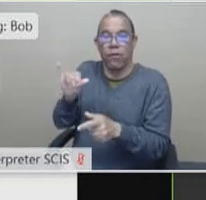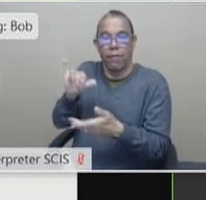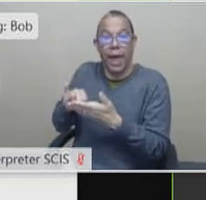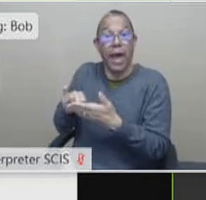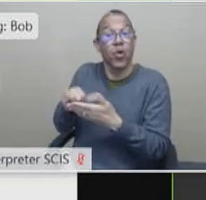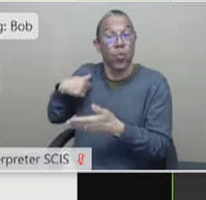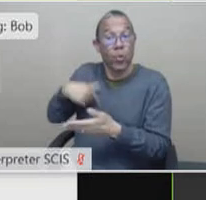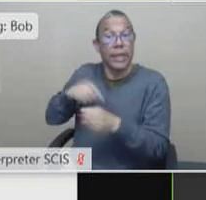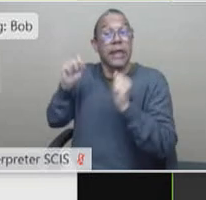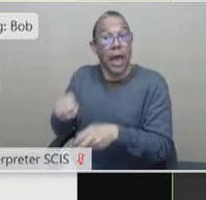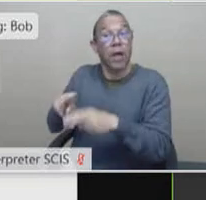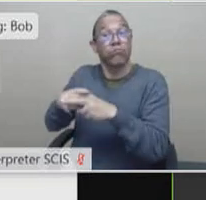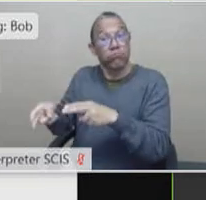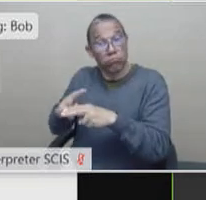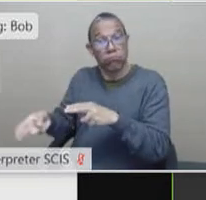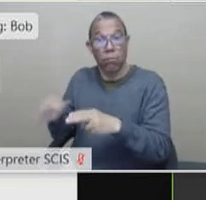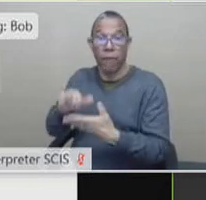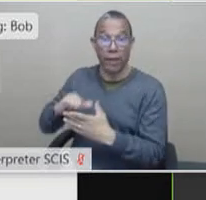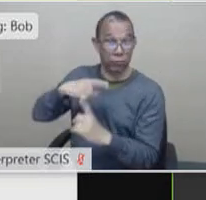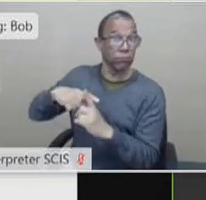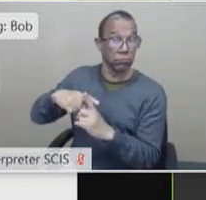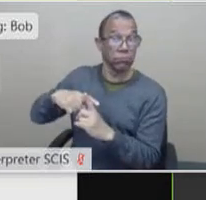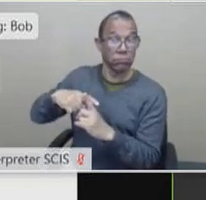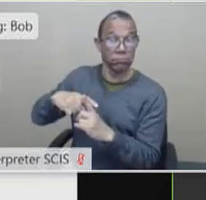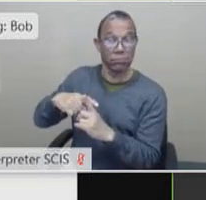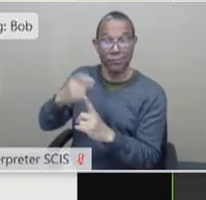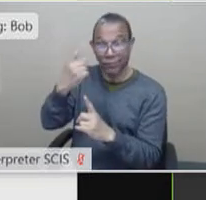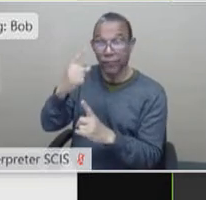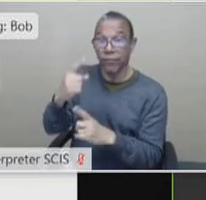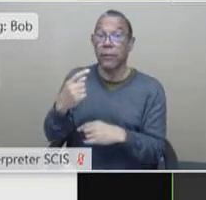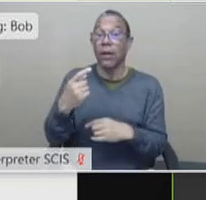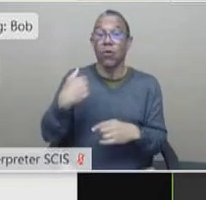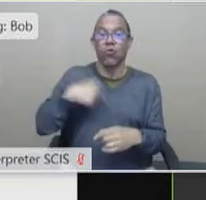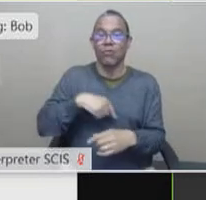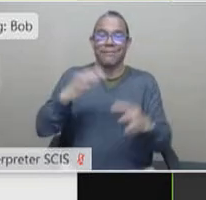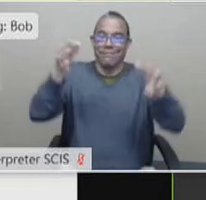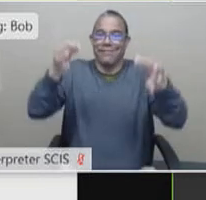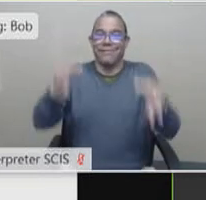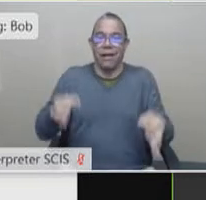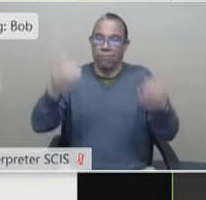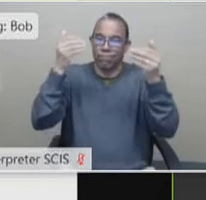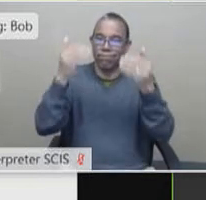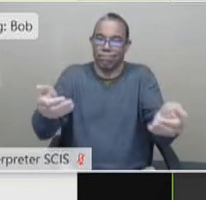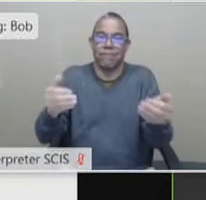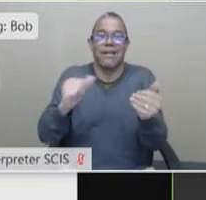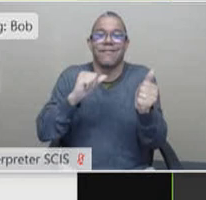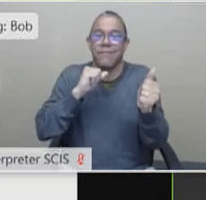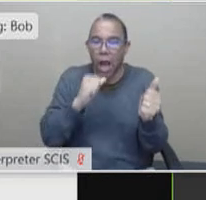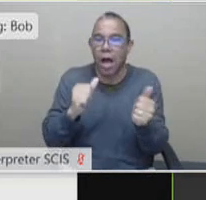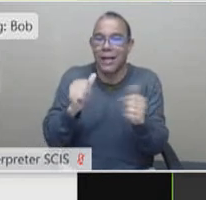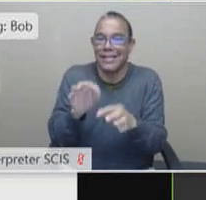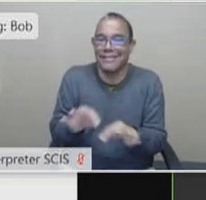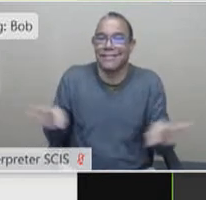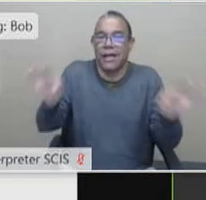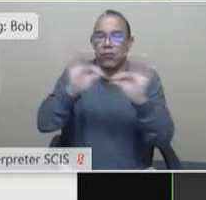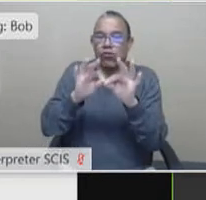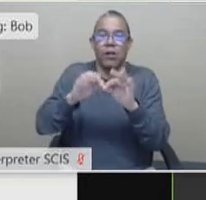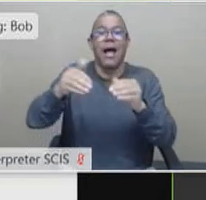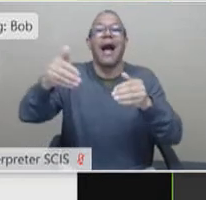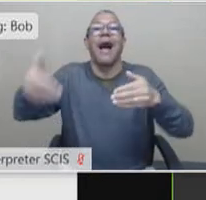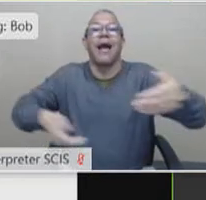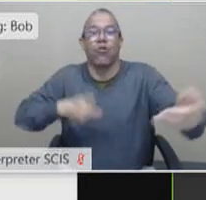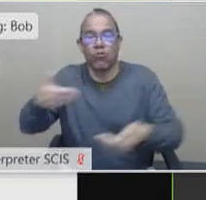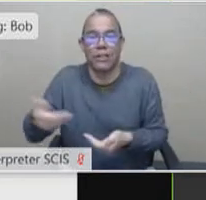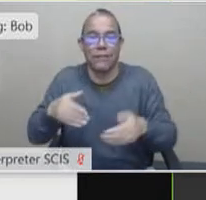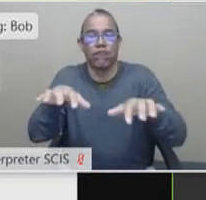Right away, because of the revenue decline, we decided to institute a non-essential hiring and spending freeze. That basically just means